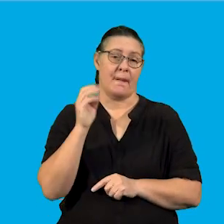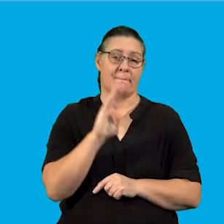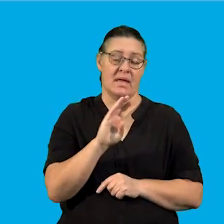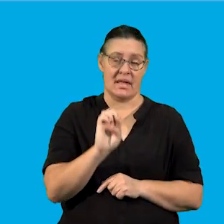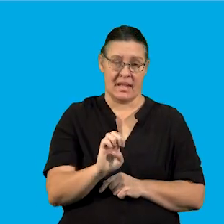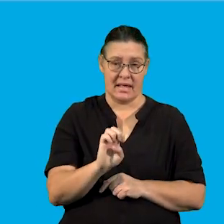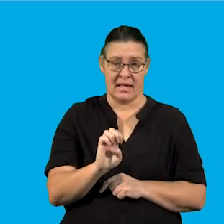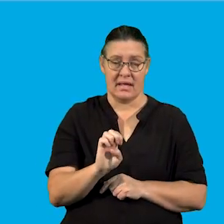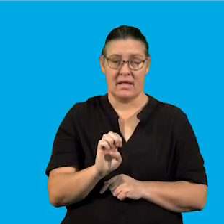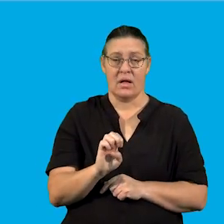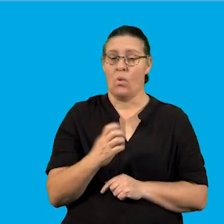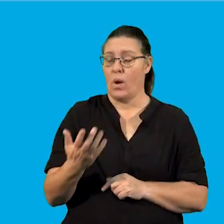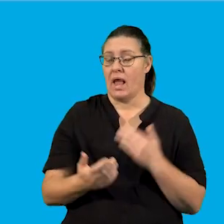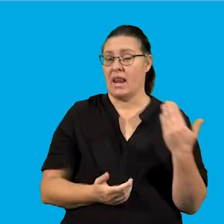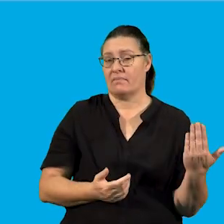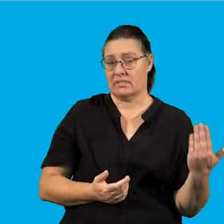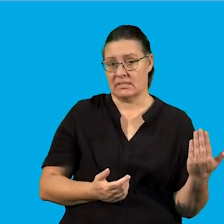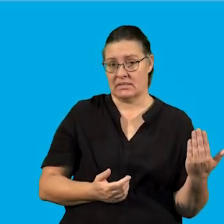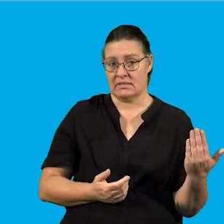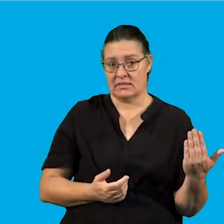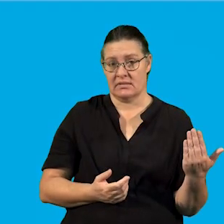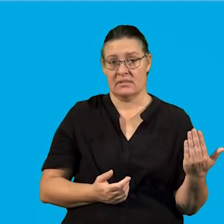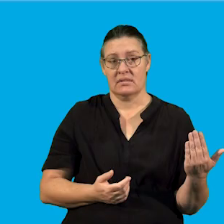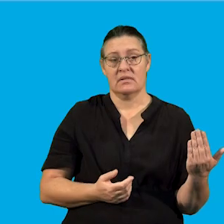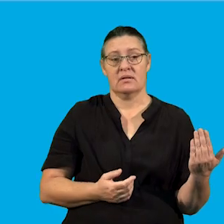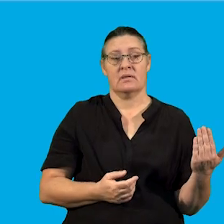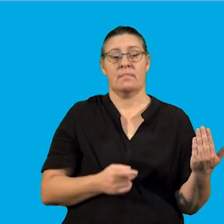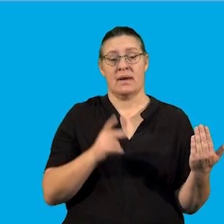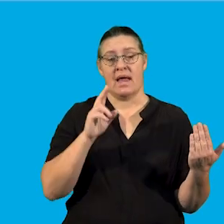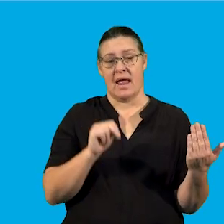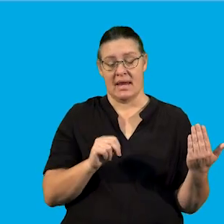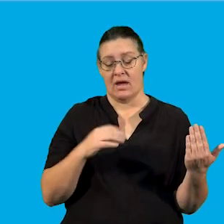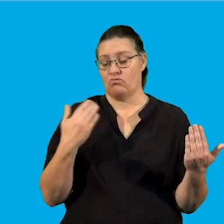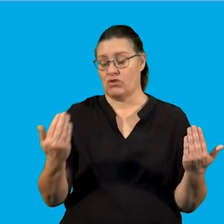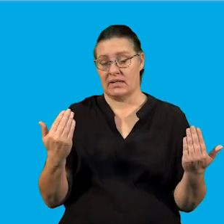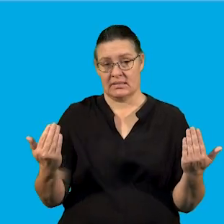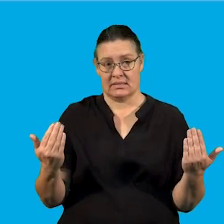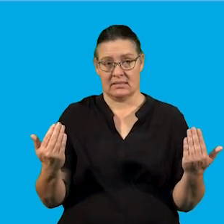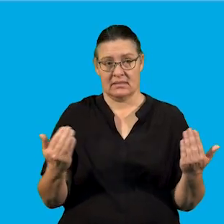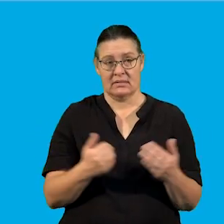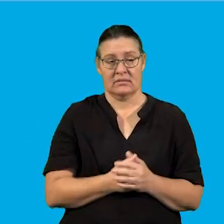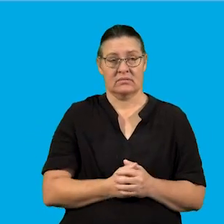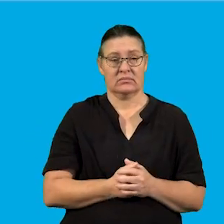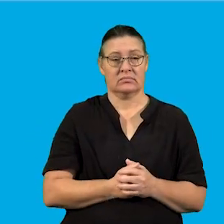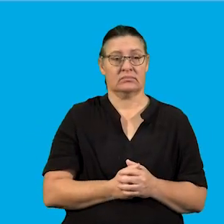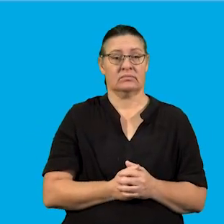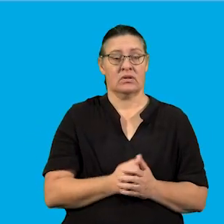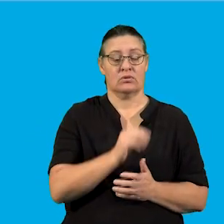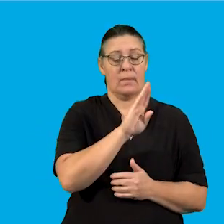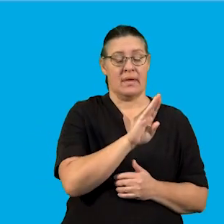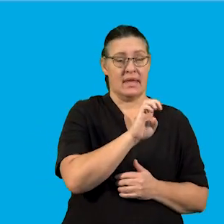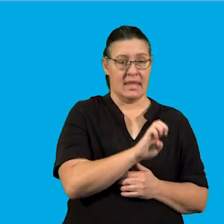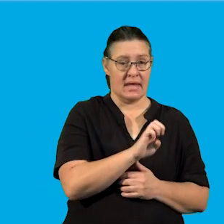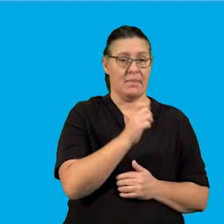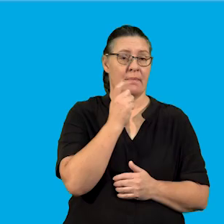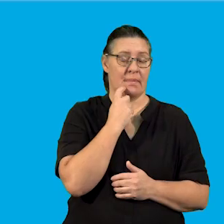that Be, it is found on the left-hand side of the periodic table, and then N is found on the right-hand side of the periodic table. So